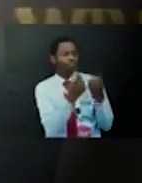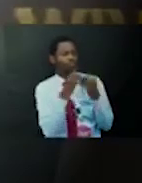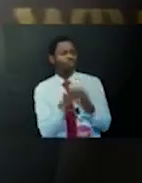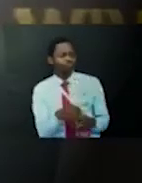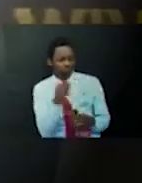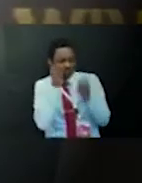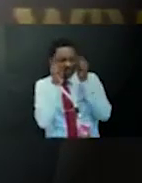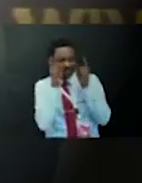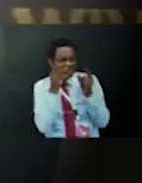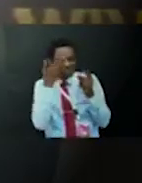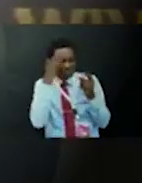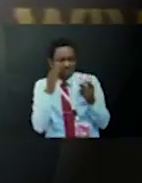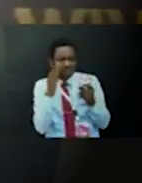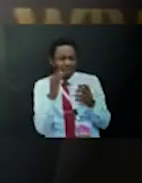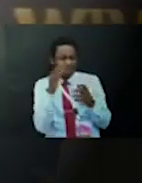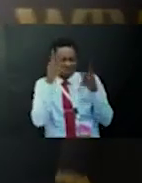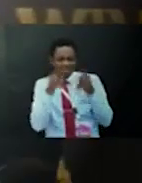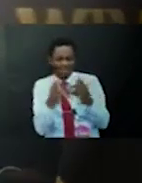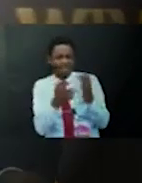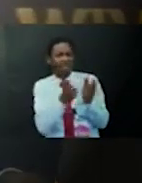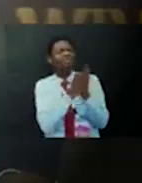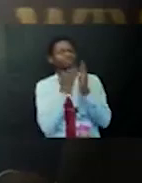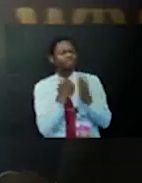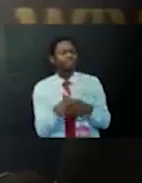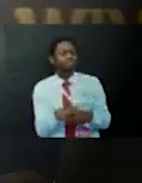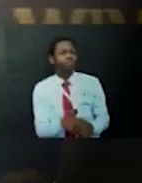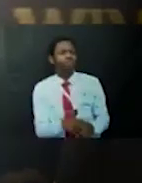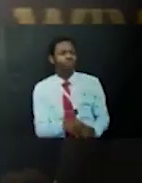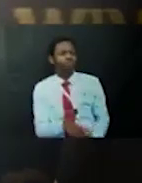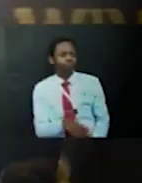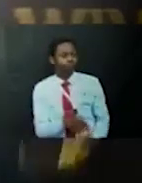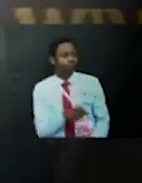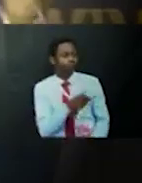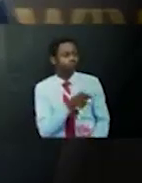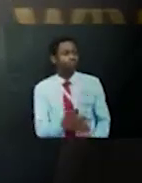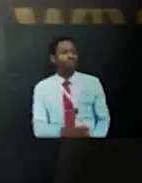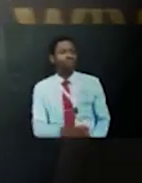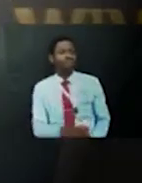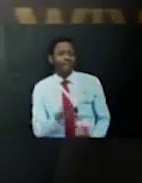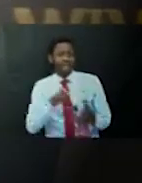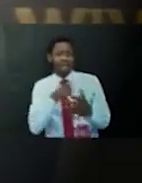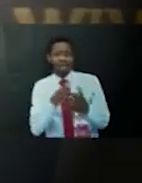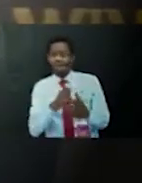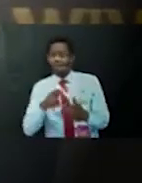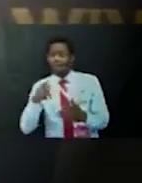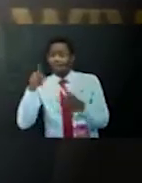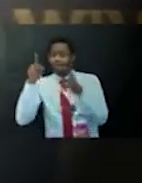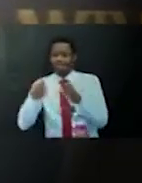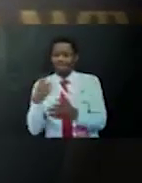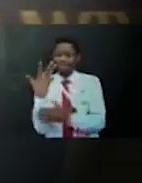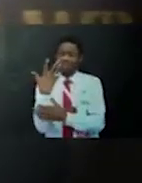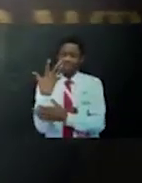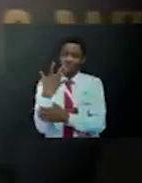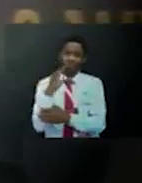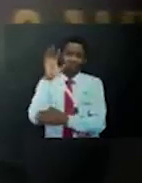question in the Church of Pentecost. But they asked me. Then the next person lifted their hand. This one